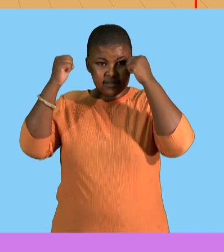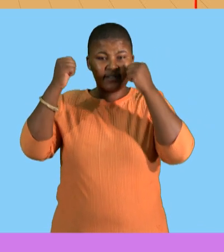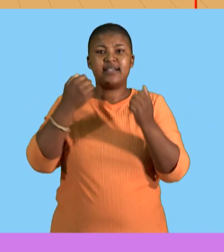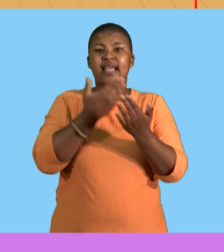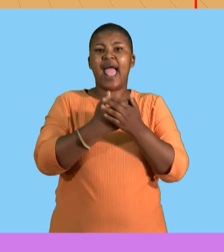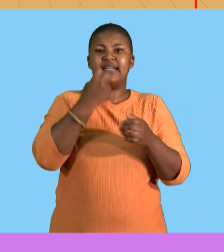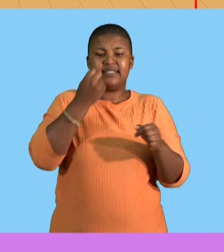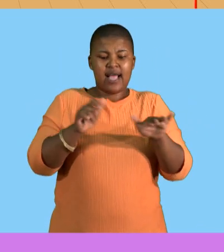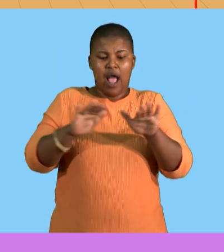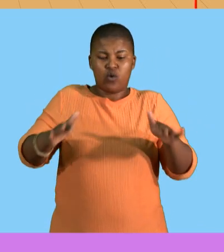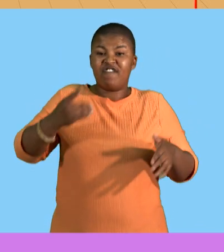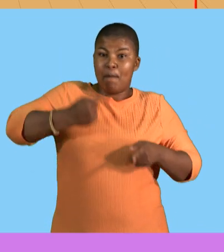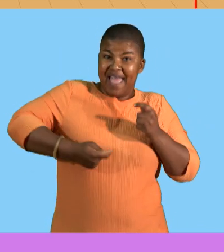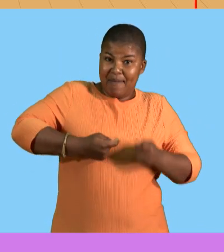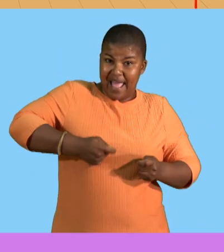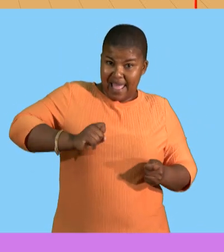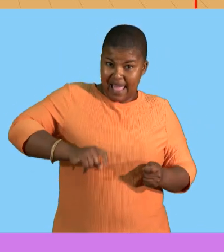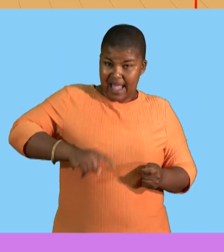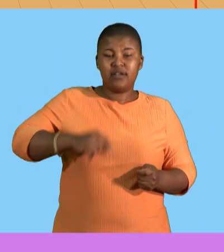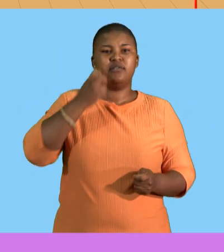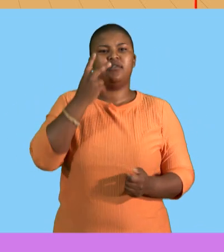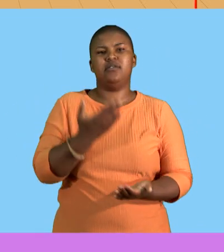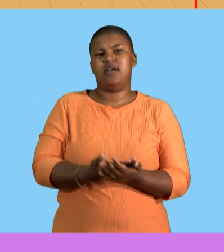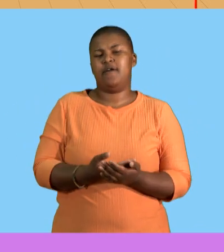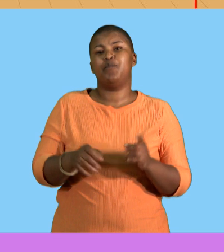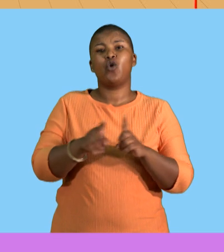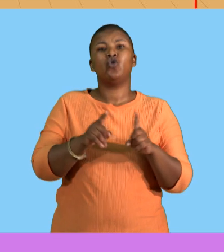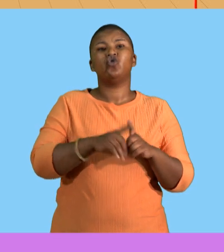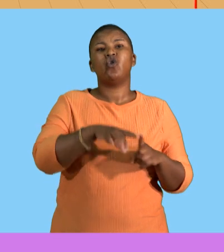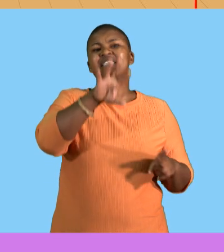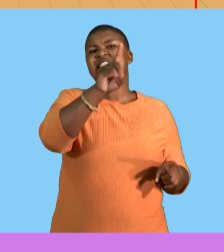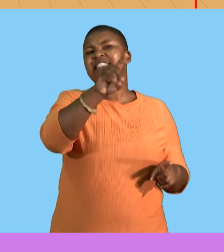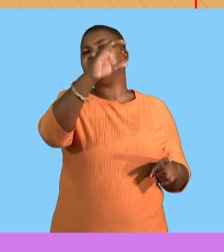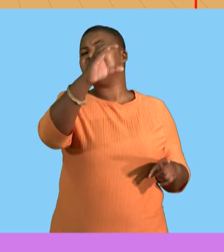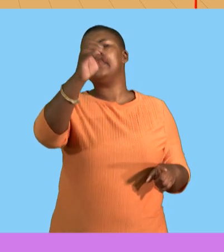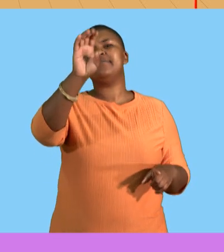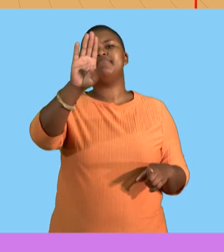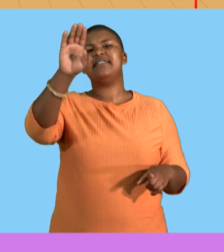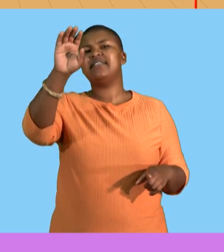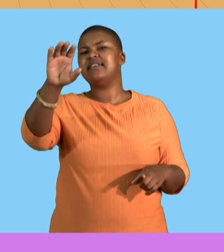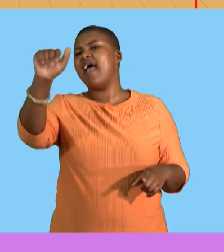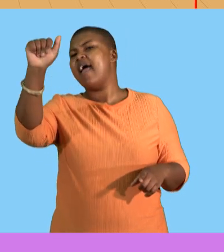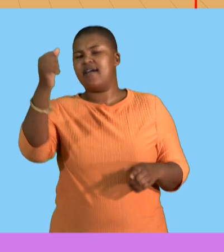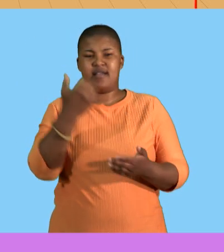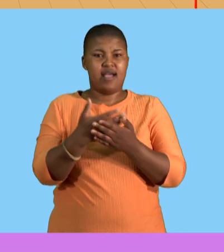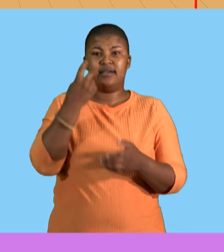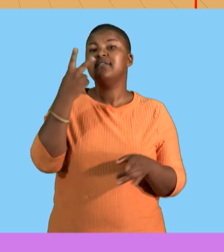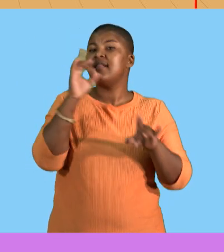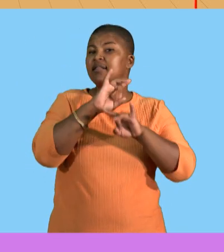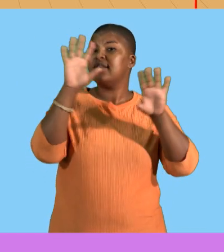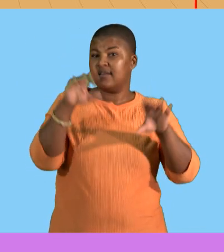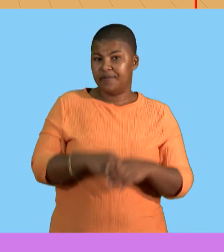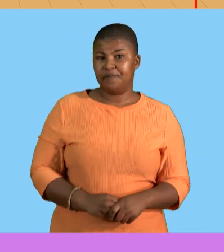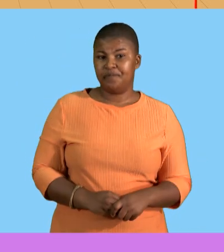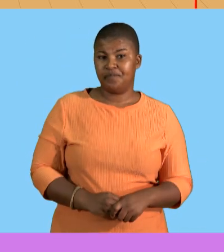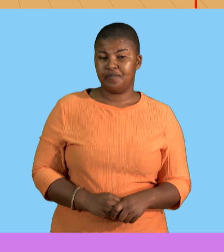checkout counter. There we go. And we can see all that part. So, where